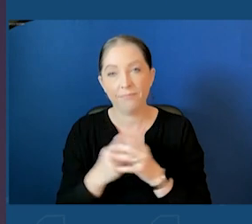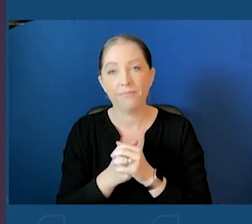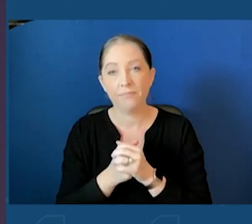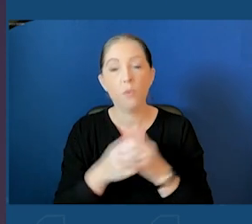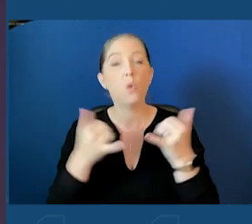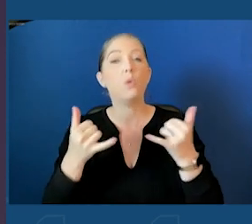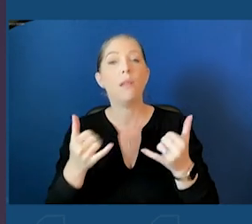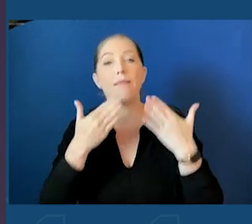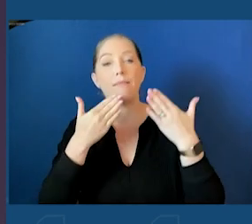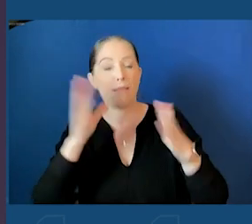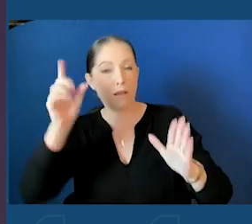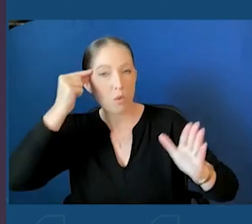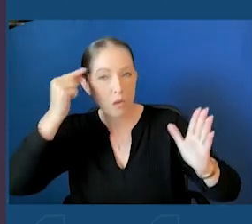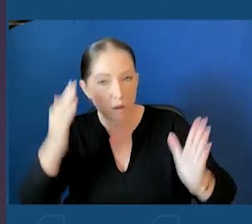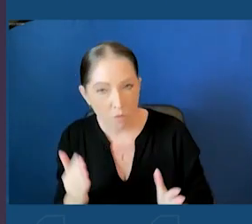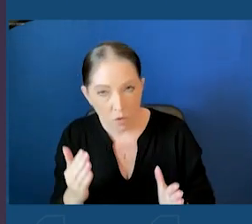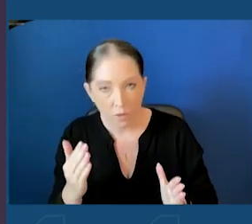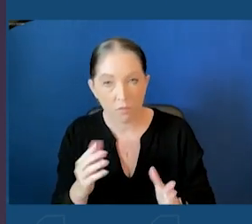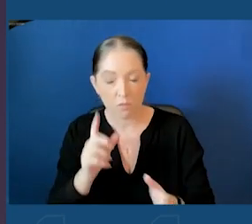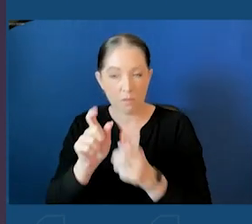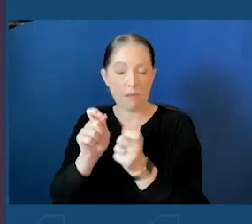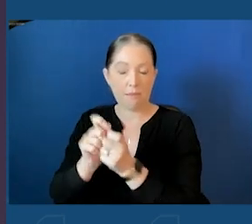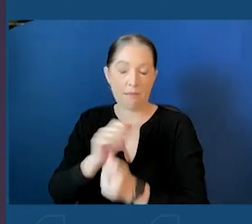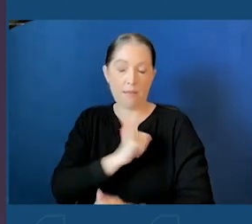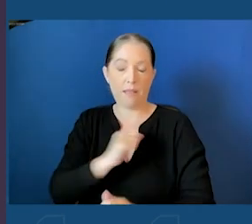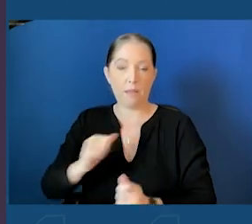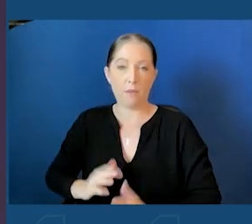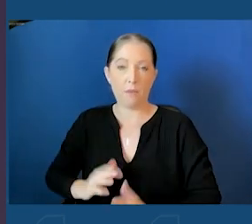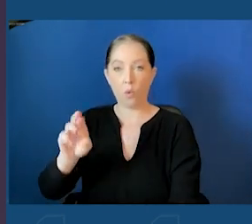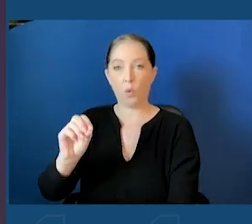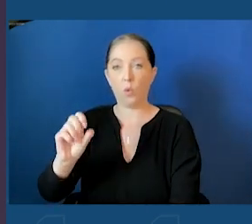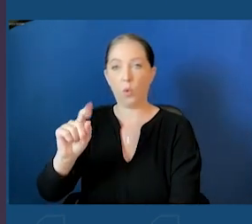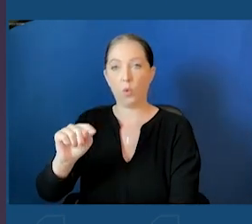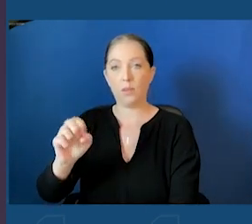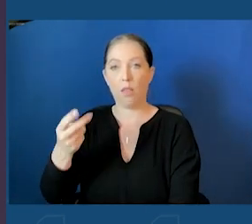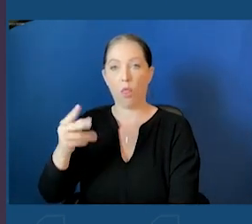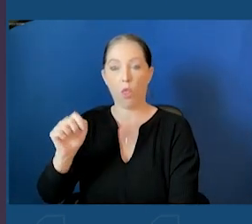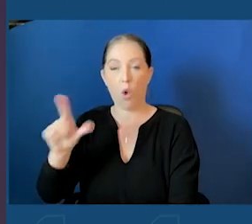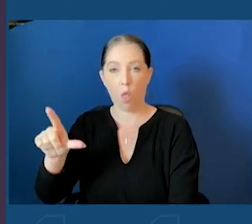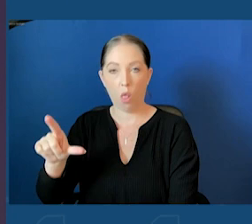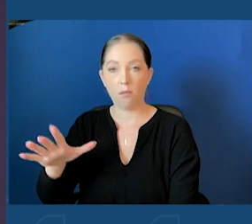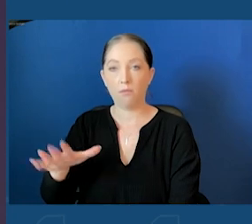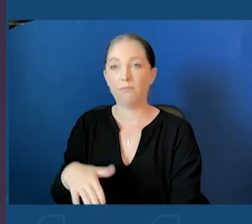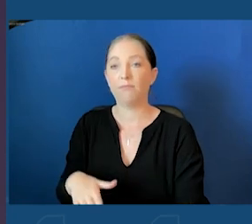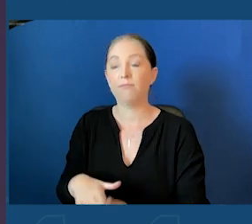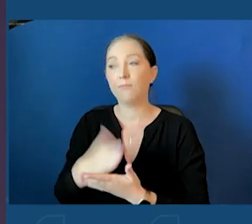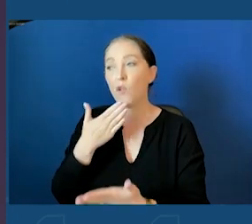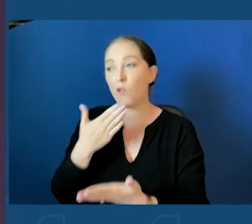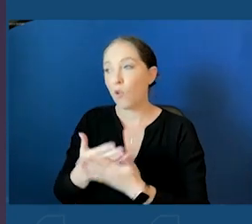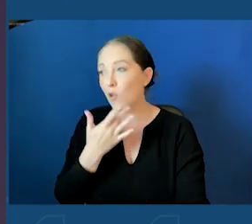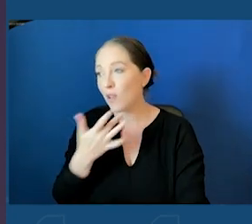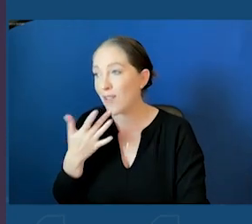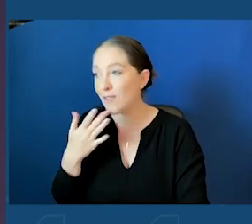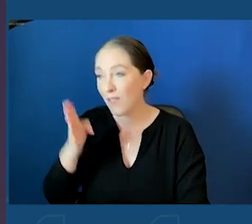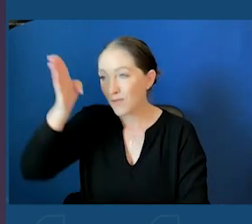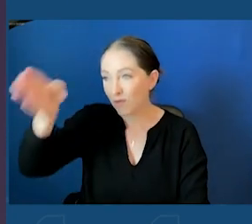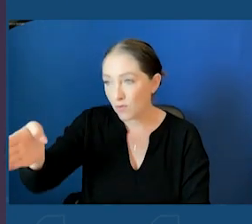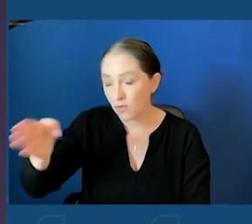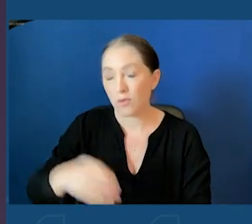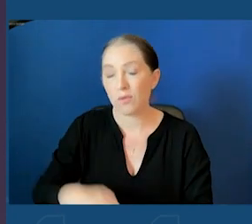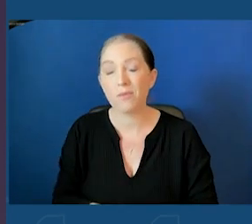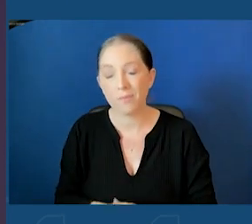governor, and particularly Assemblymember Rosenthal. I wish him well in his future endeavors,